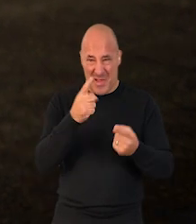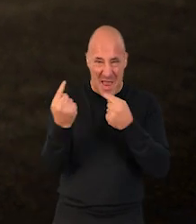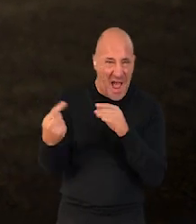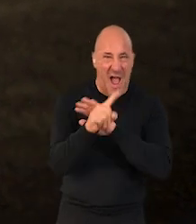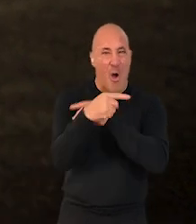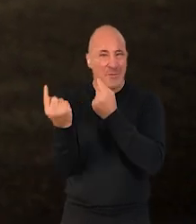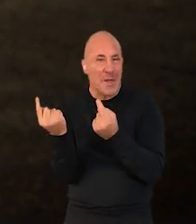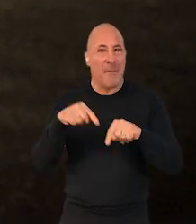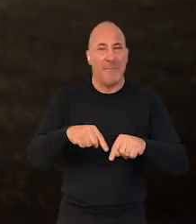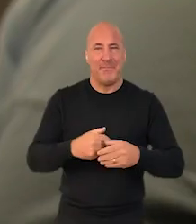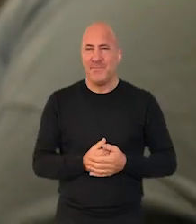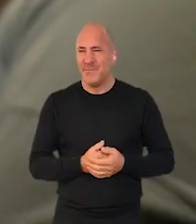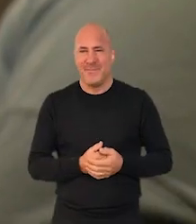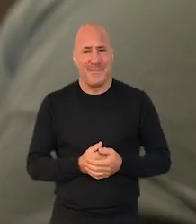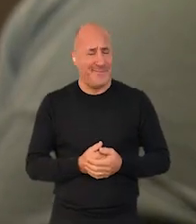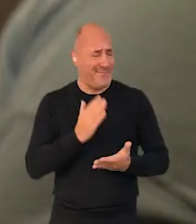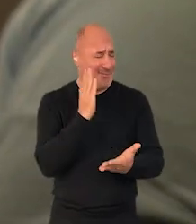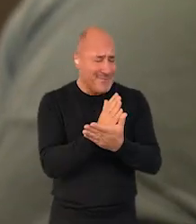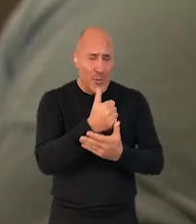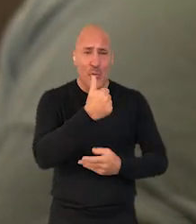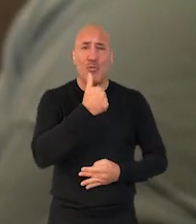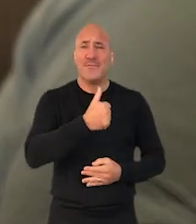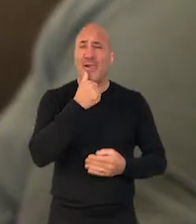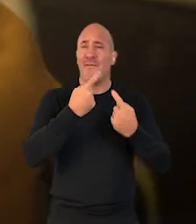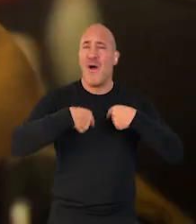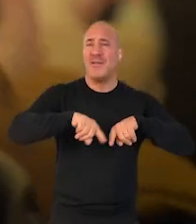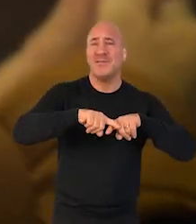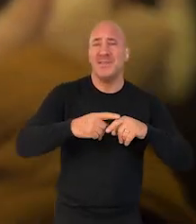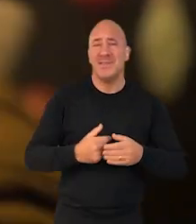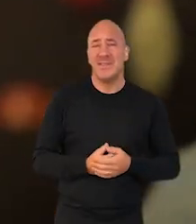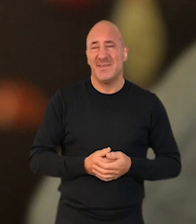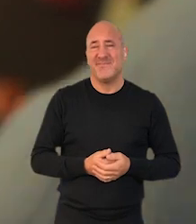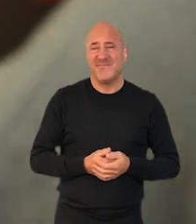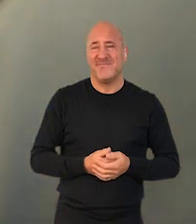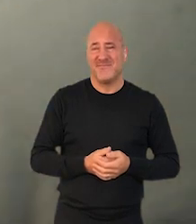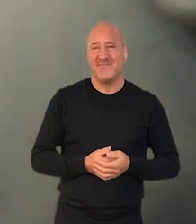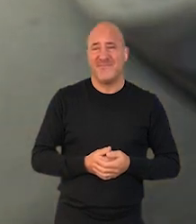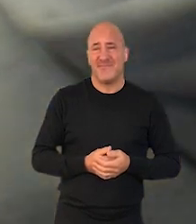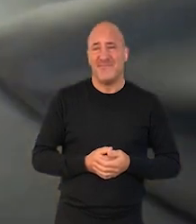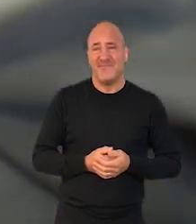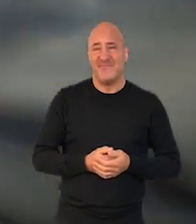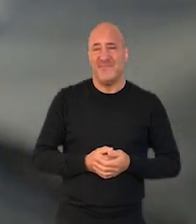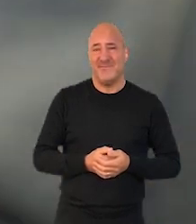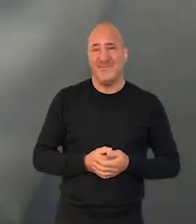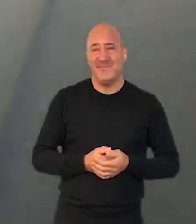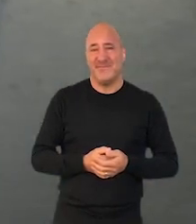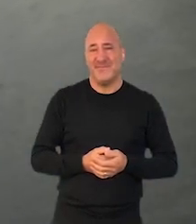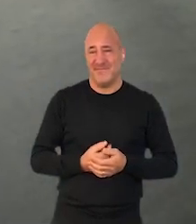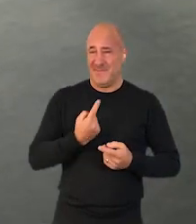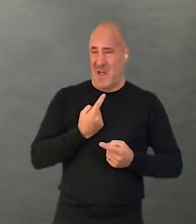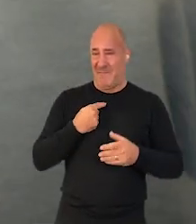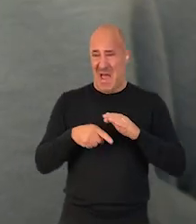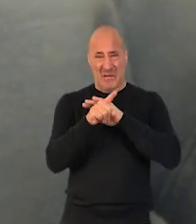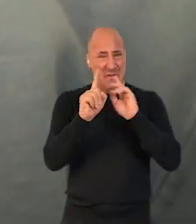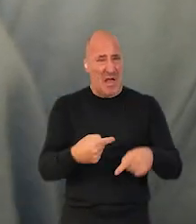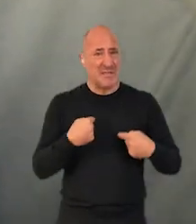Get them out. It's entirely useful for us. We